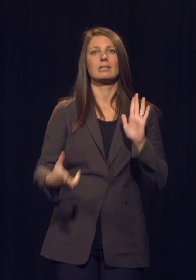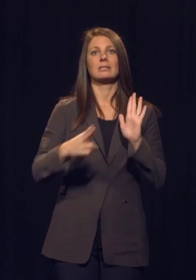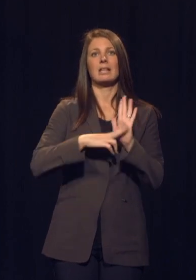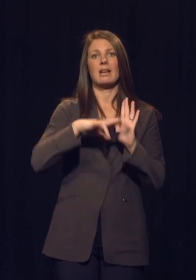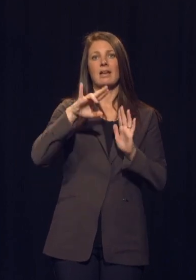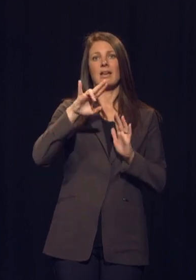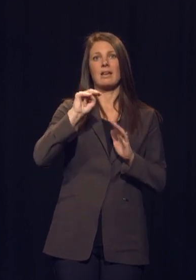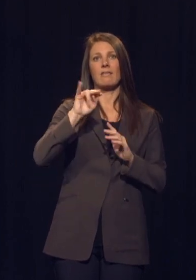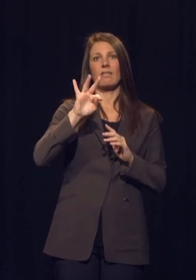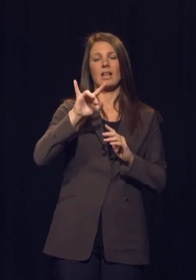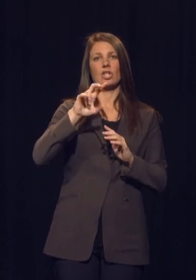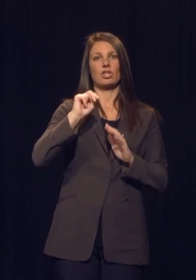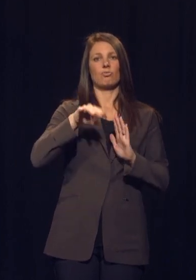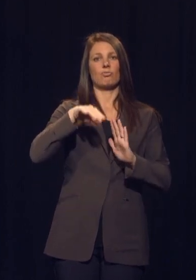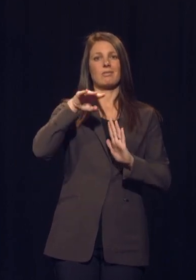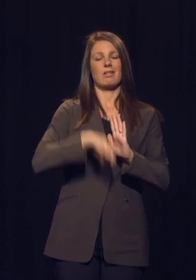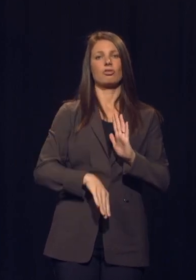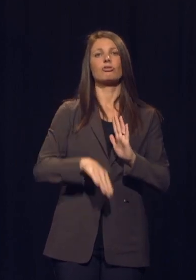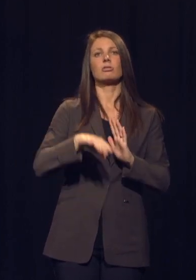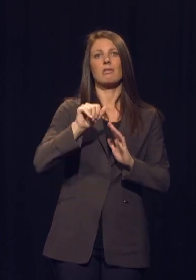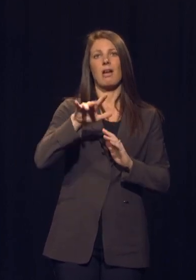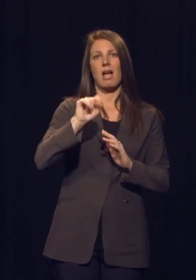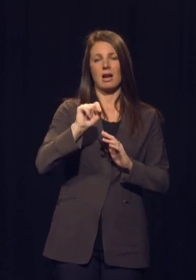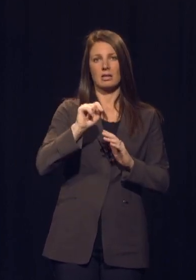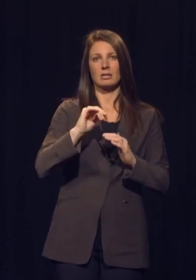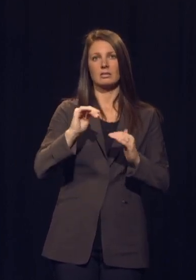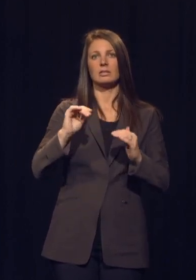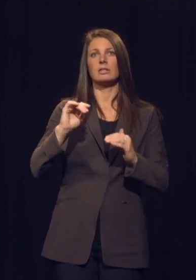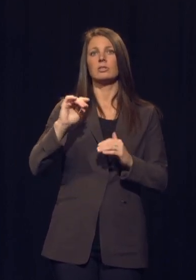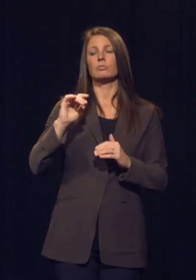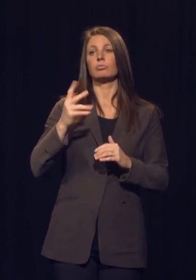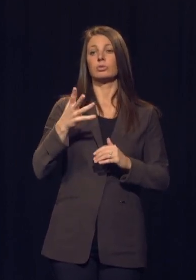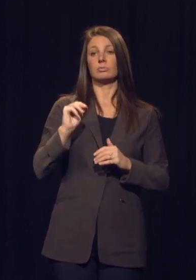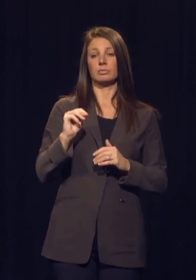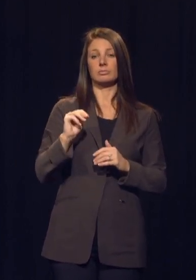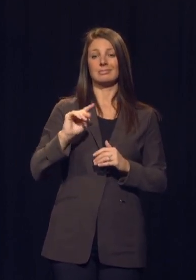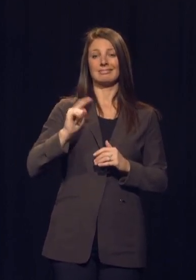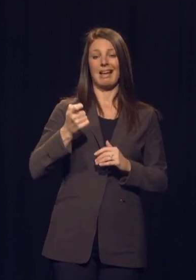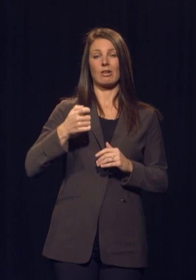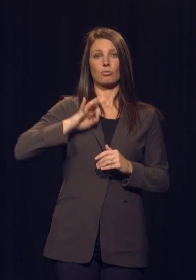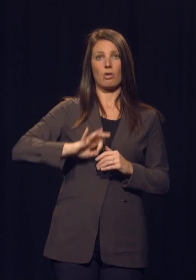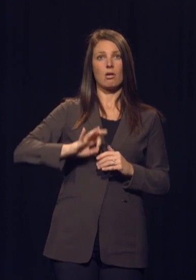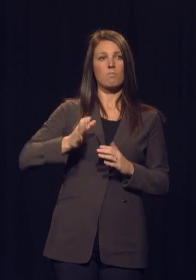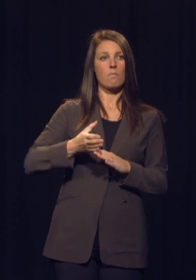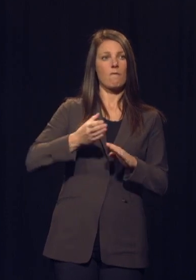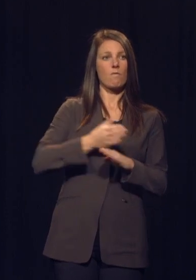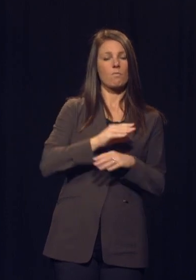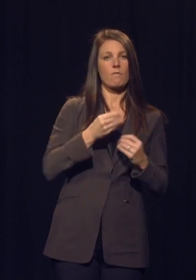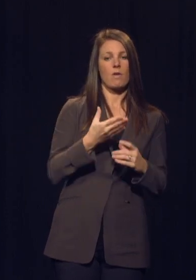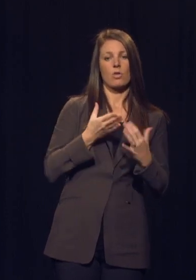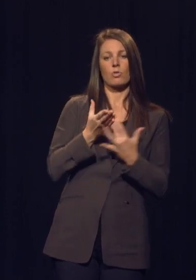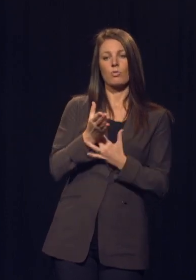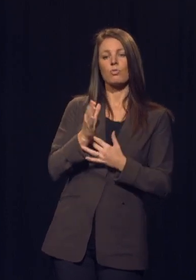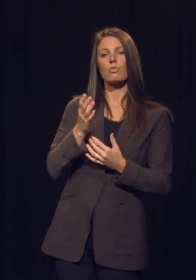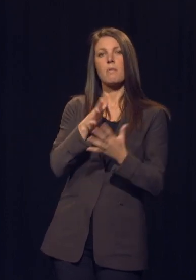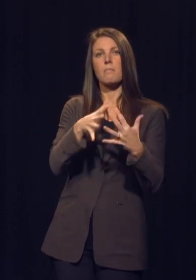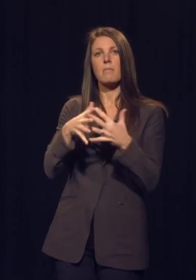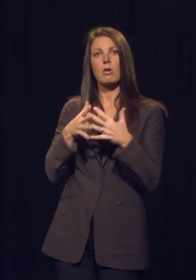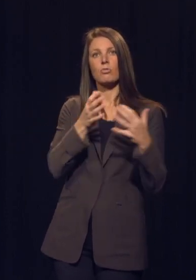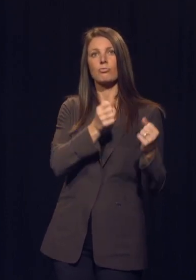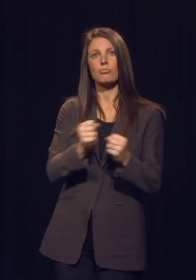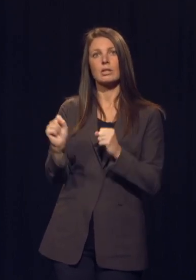in August extended enhanced premium tax credits that were previously provided through the Federal American Rescue Plan